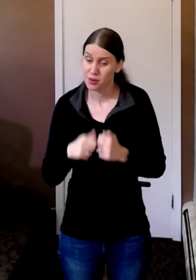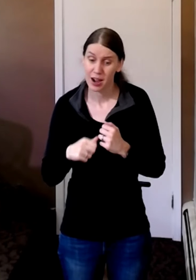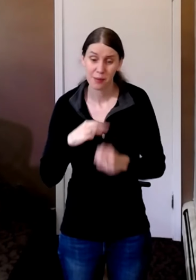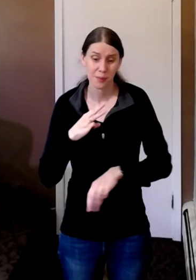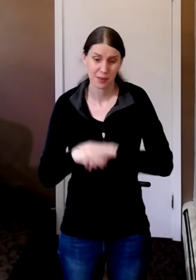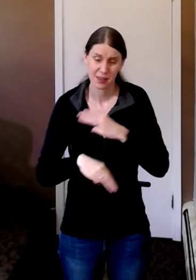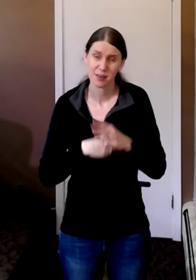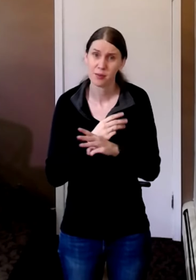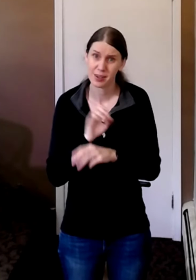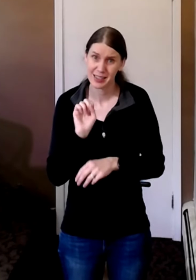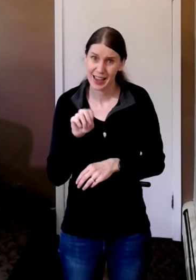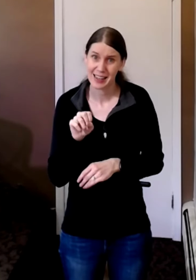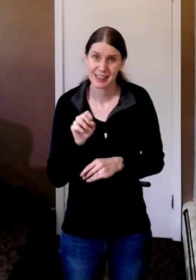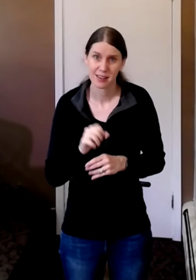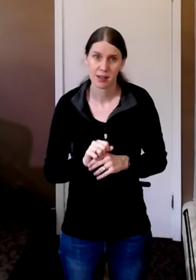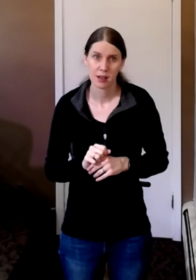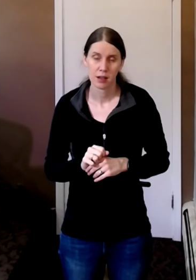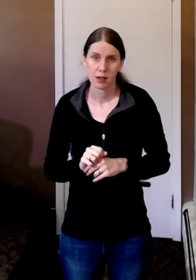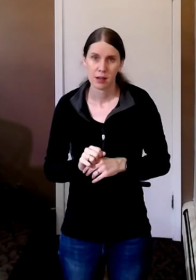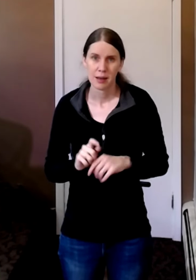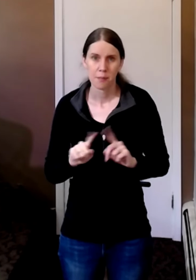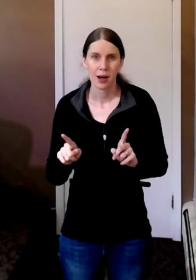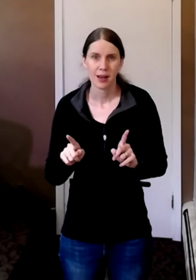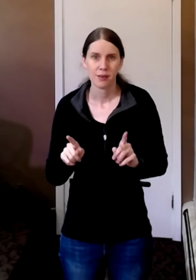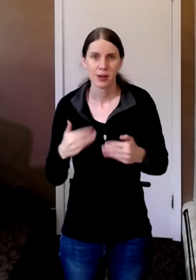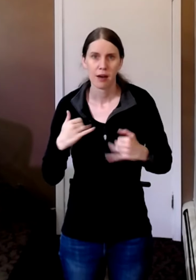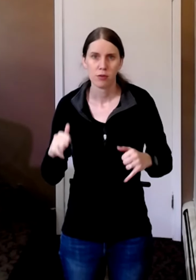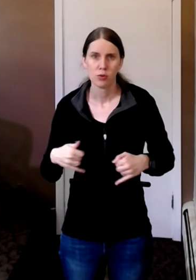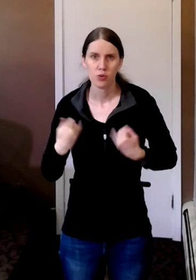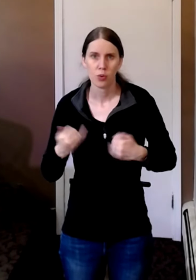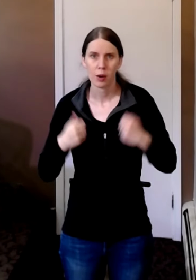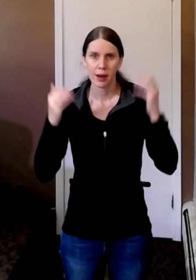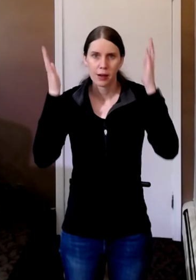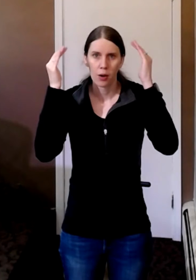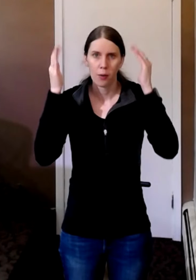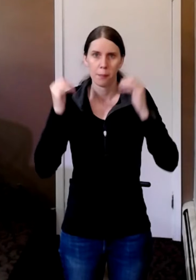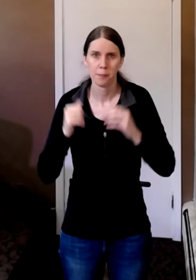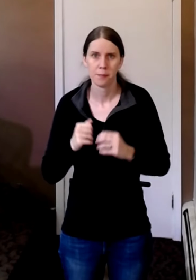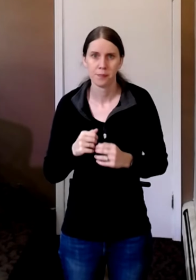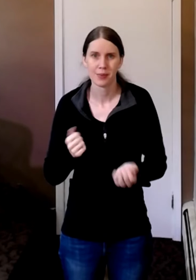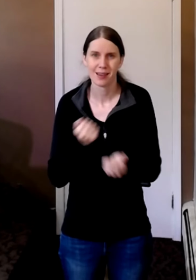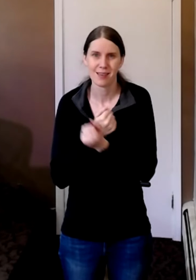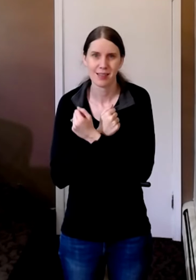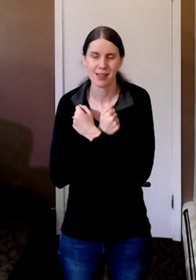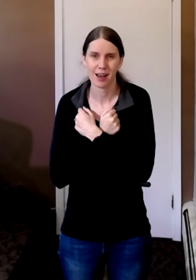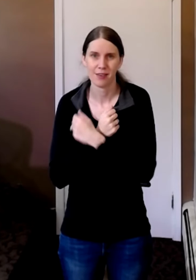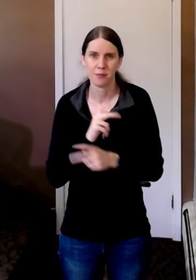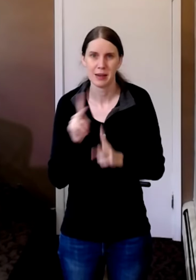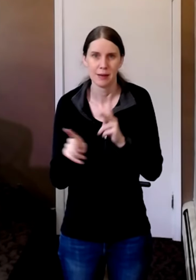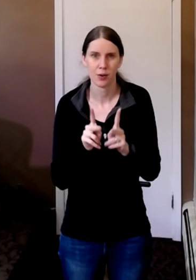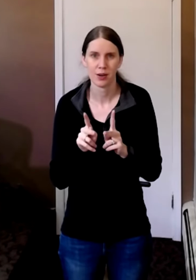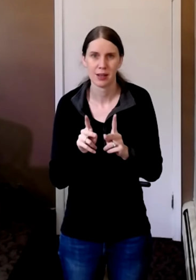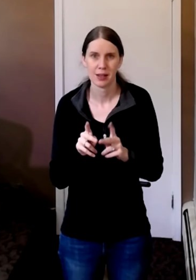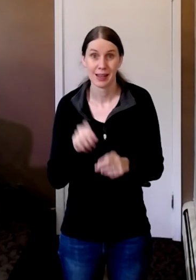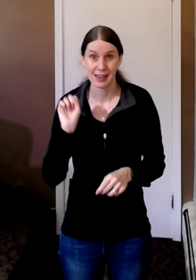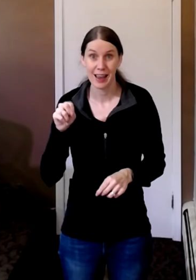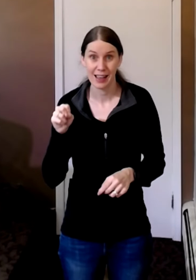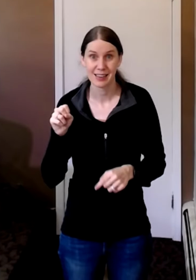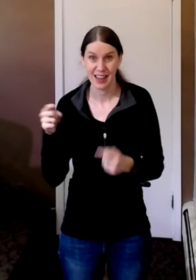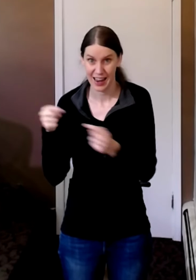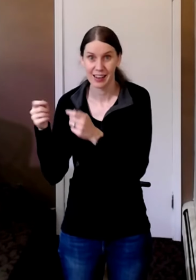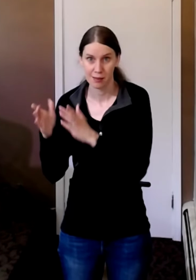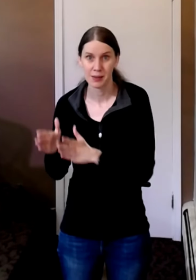else in the world's going through, we have joy, we have hope, we can love. We can love those that hate